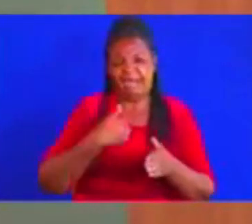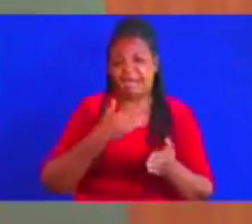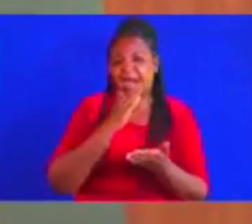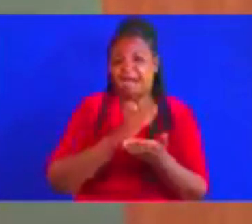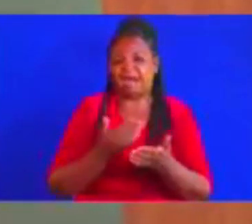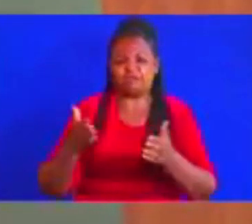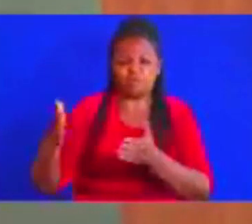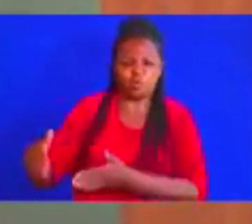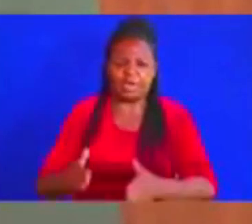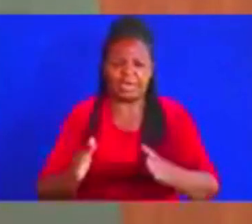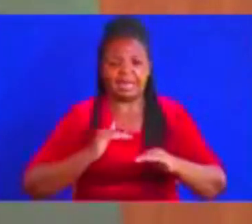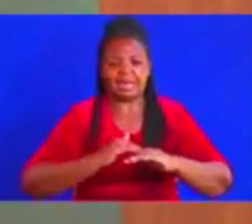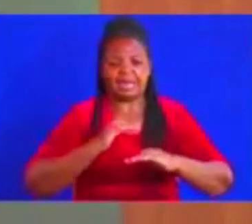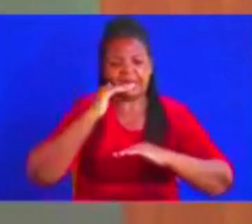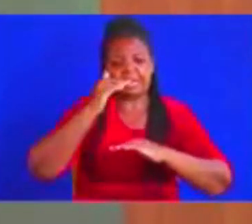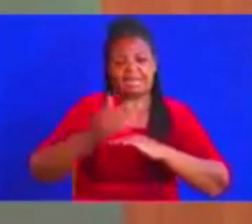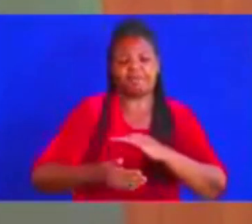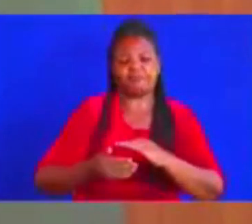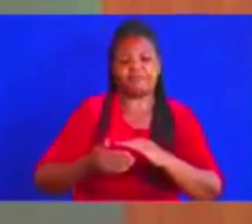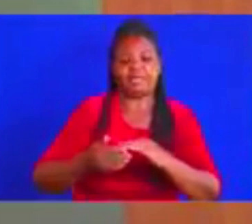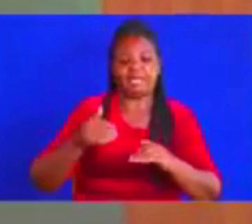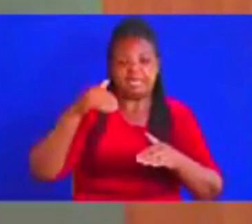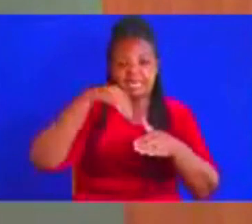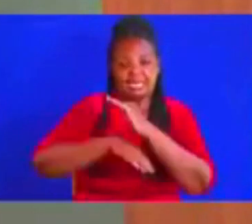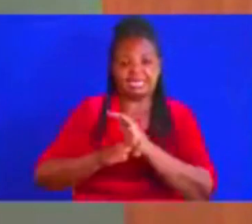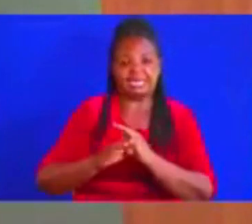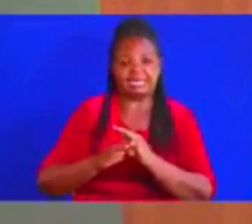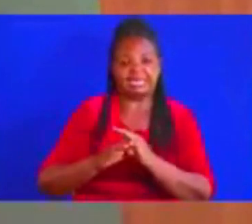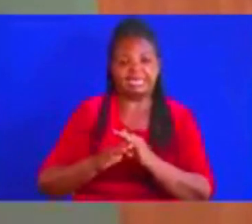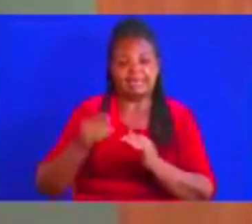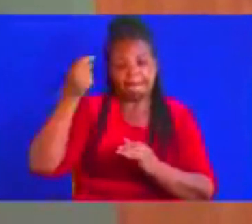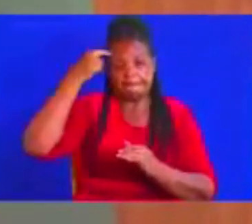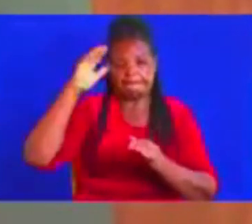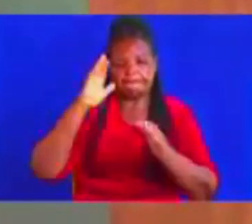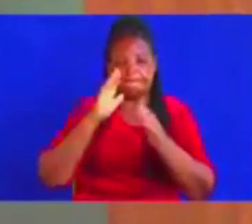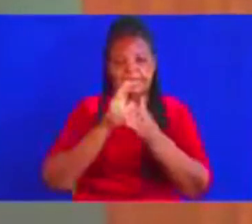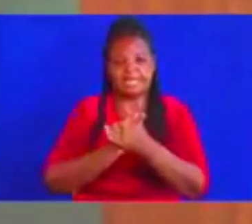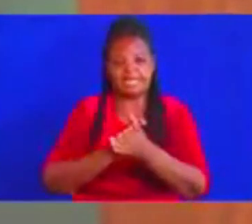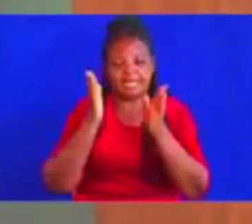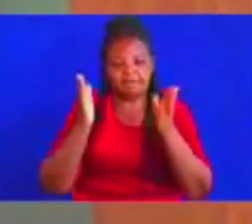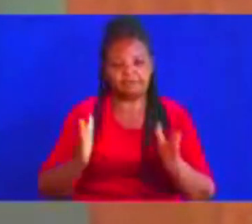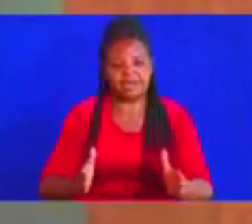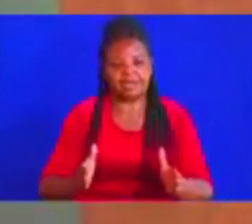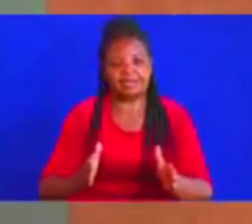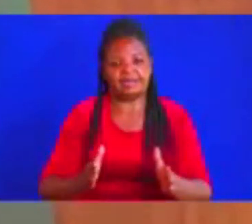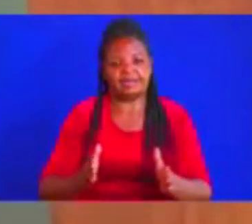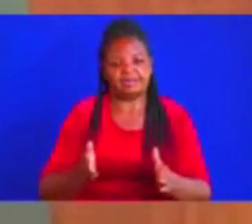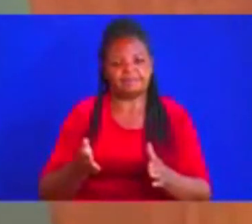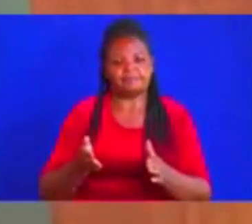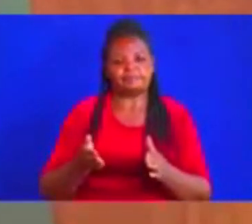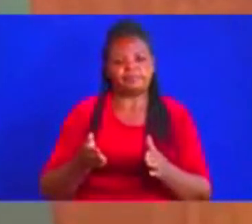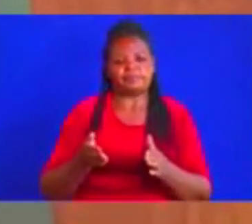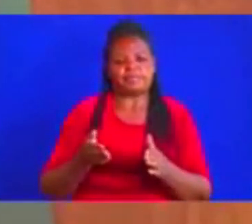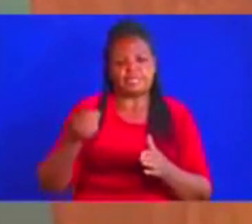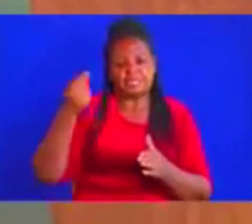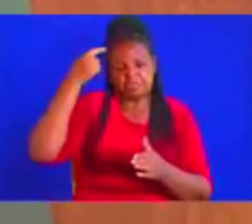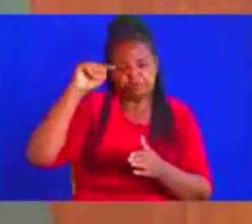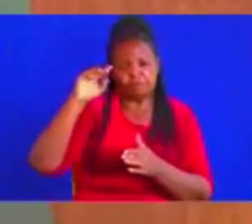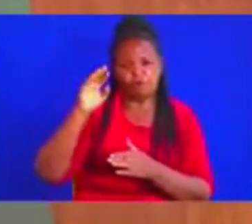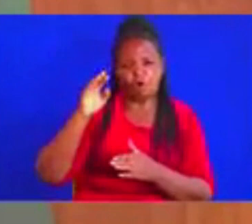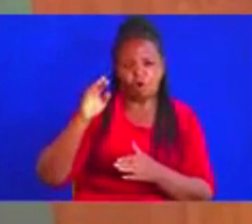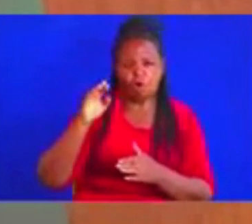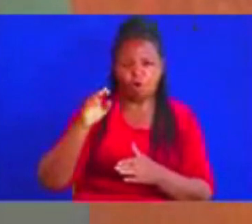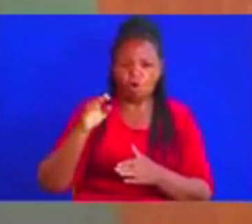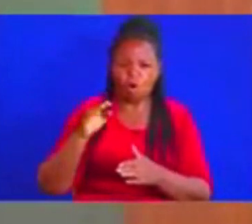been carved out for the believer. Are we together now? That in pursuit of the knowledge of God, if for any reason